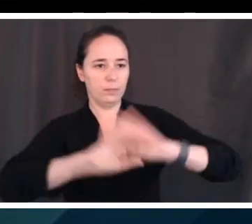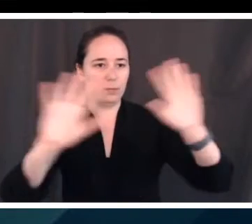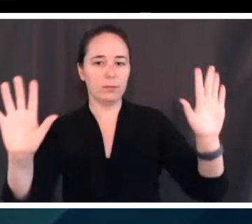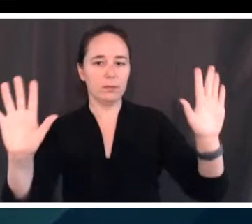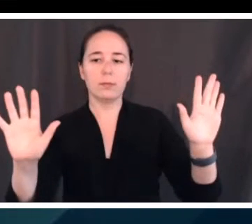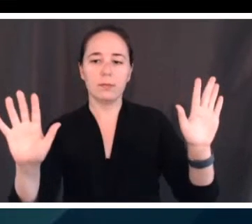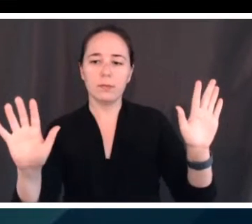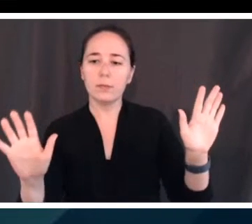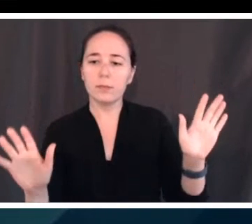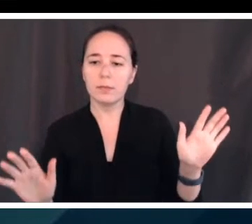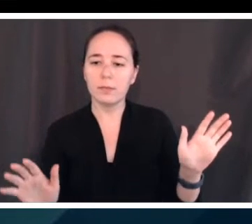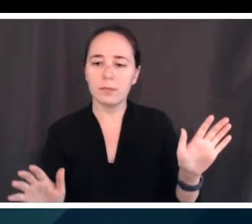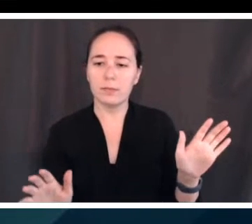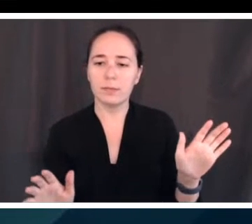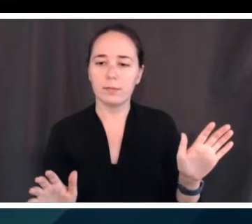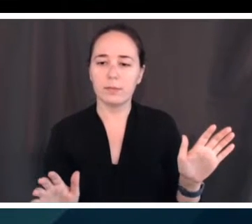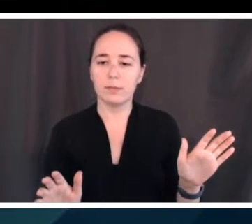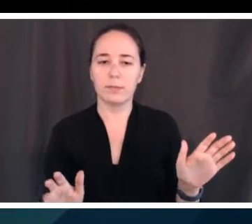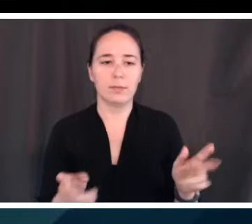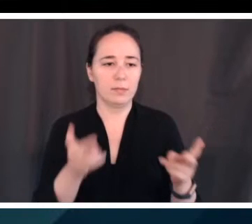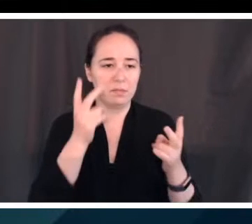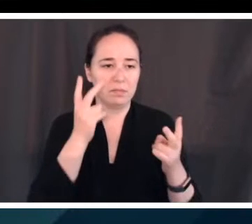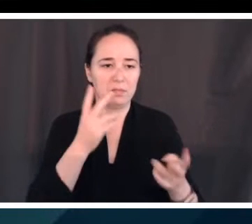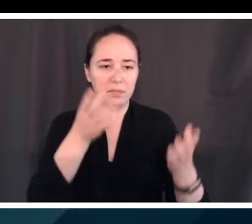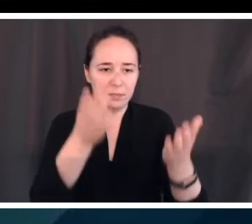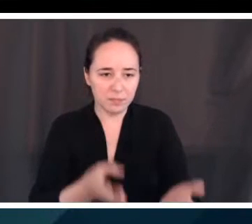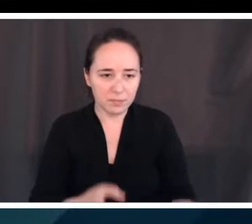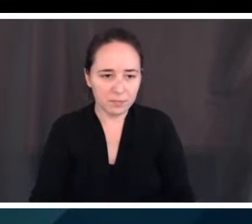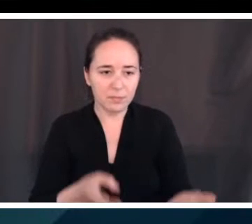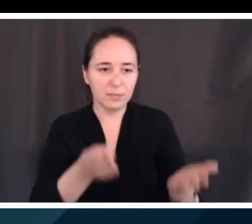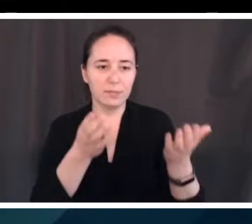'Cause I see you,